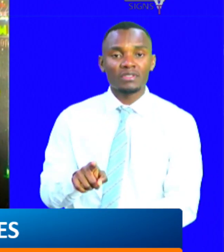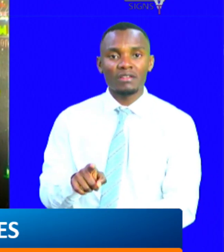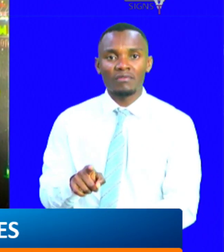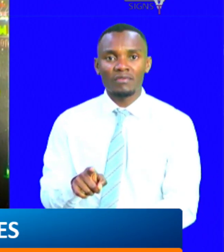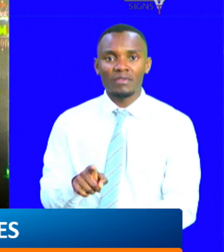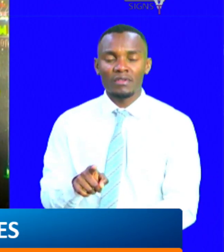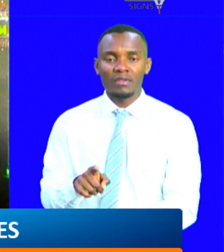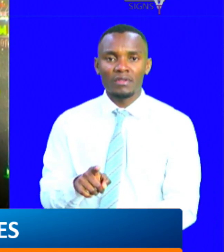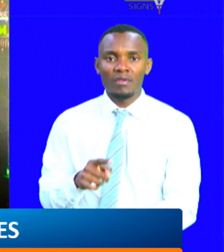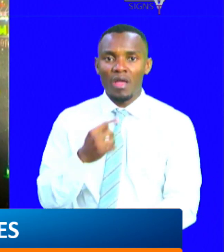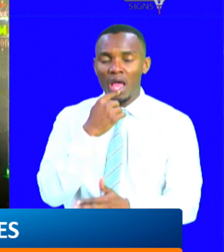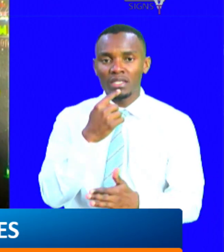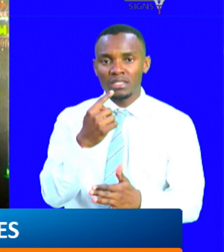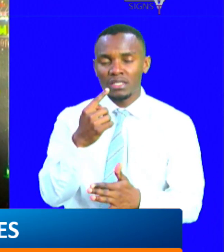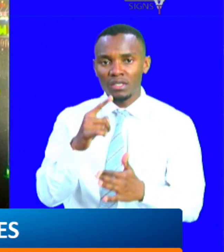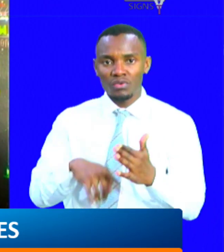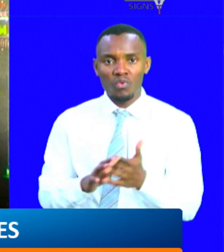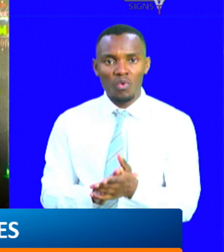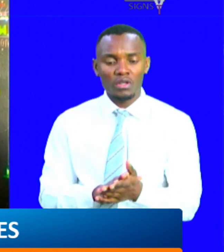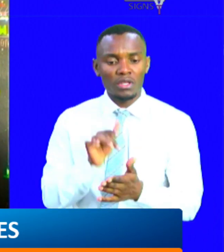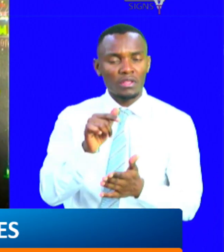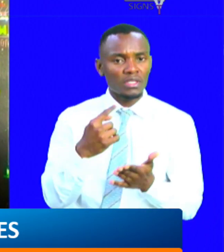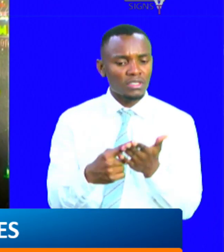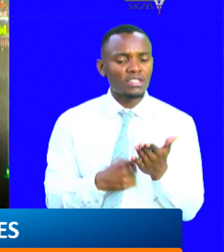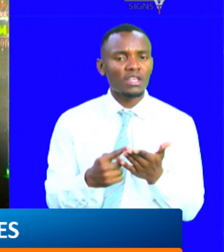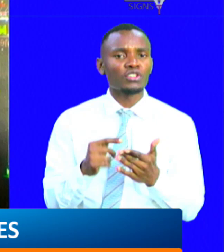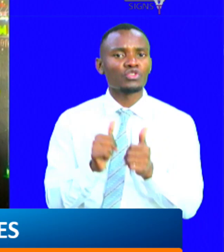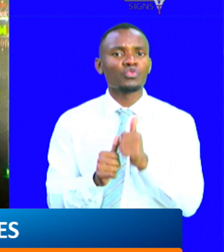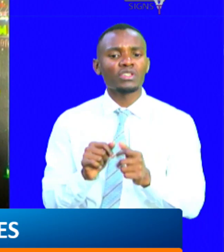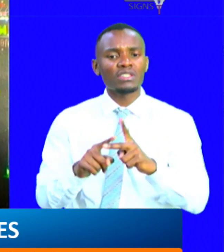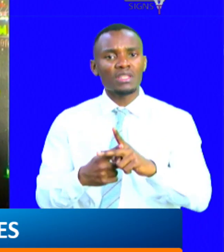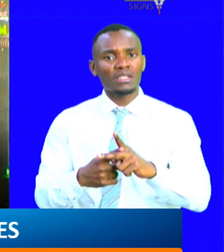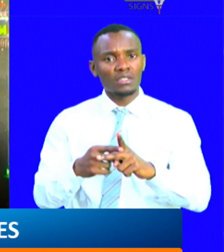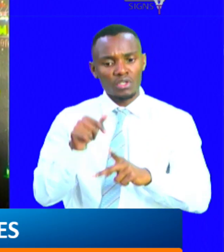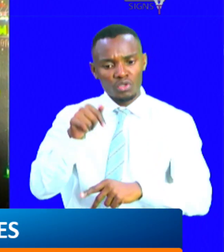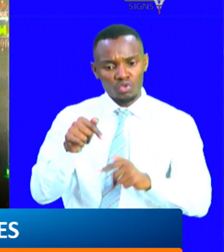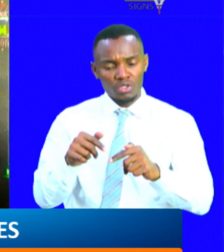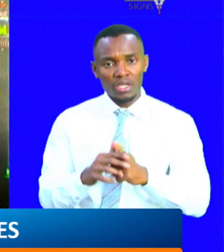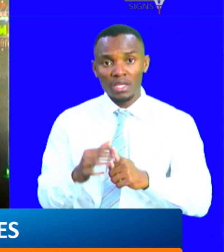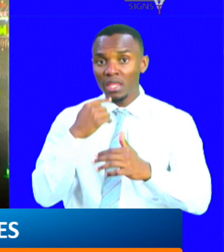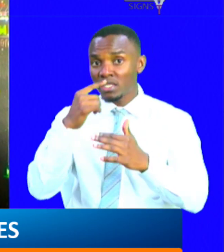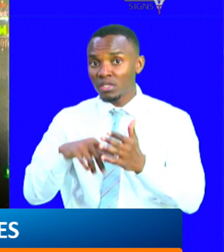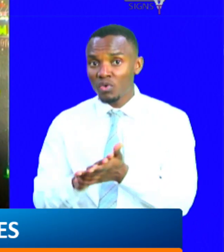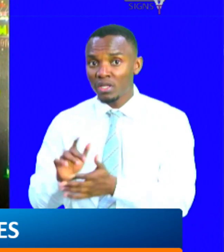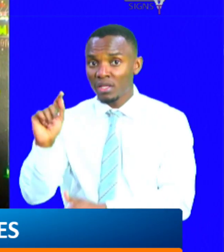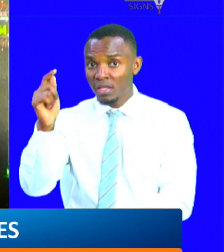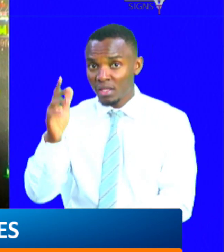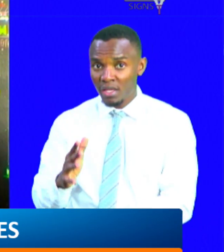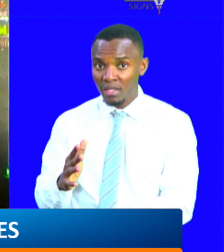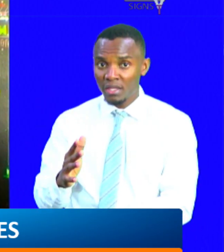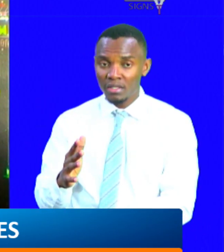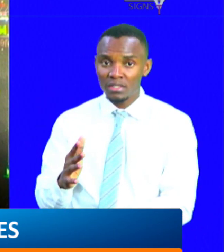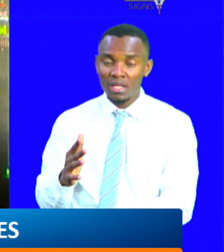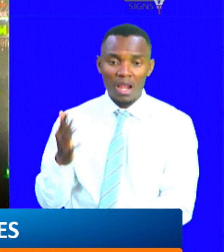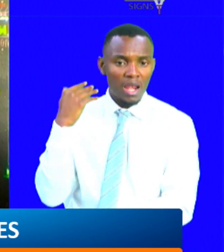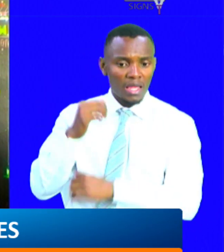talks which are scheduled to resume today, claims that Kenyans went to the polls last year and chose who they want